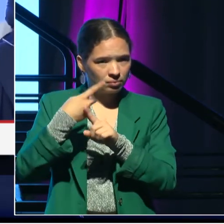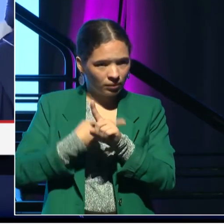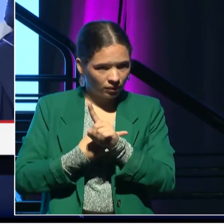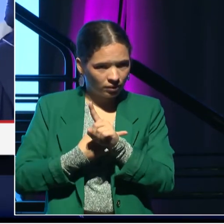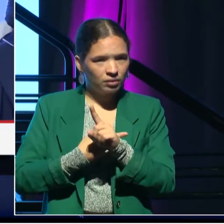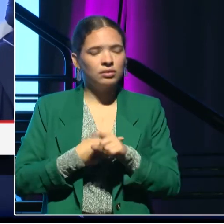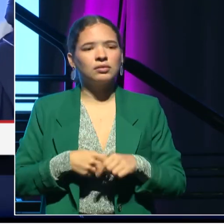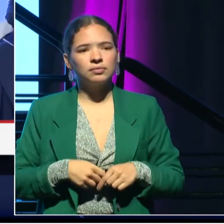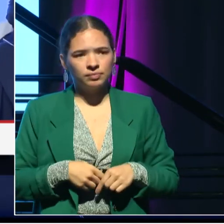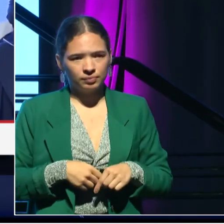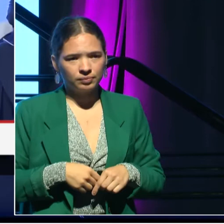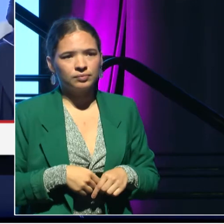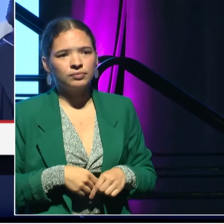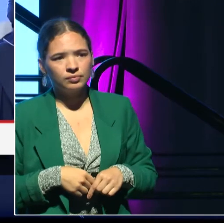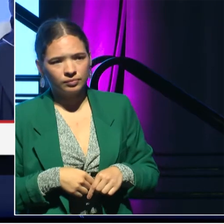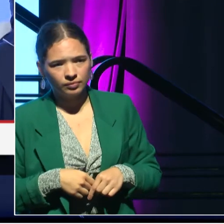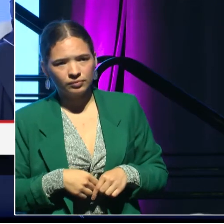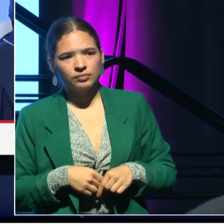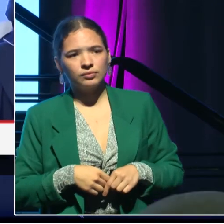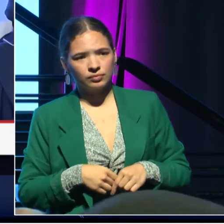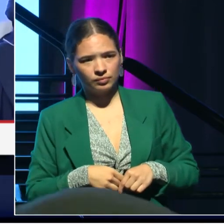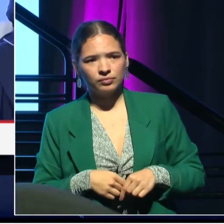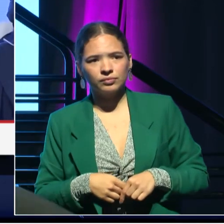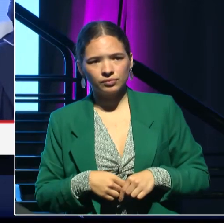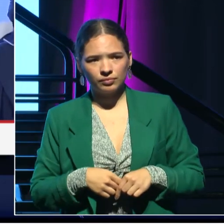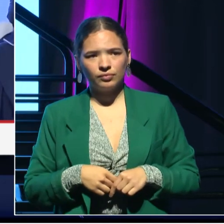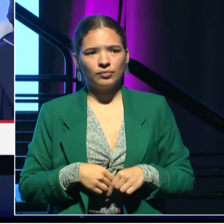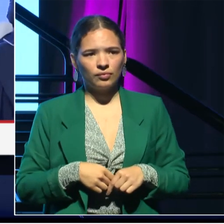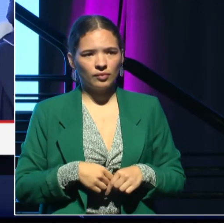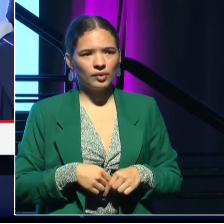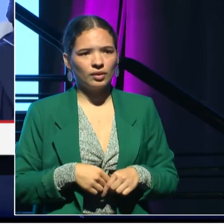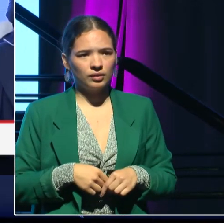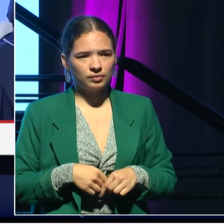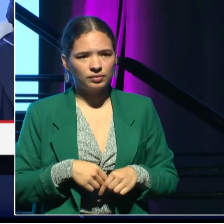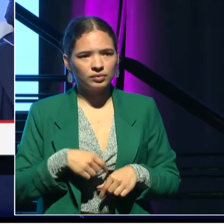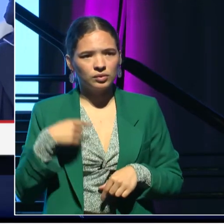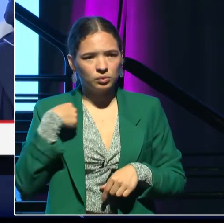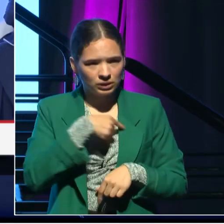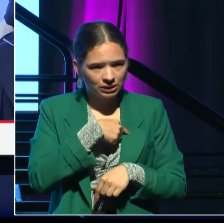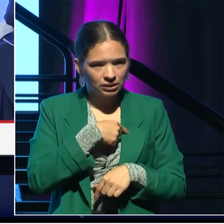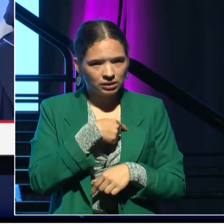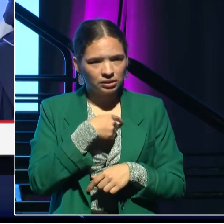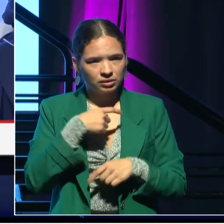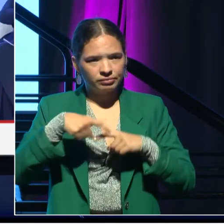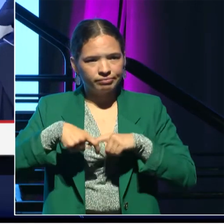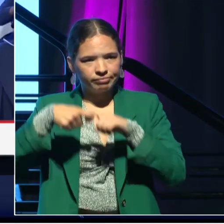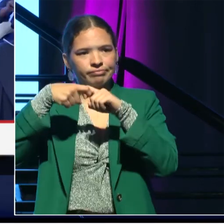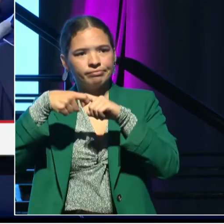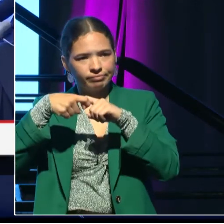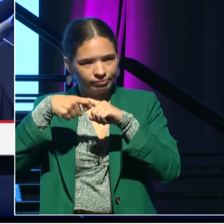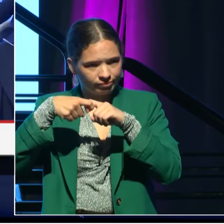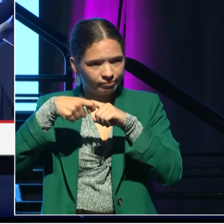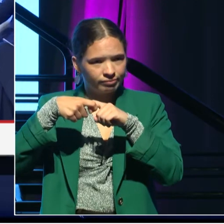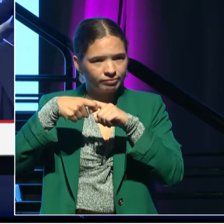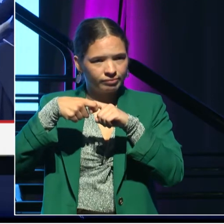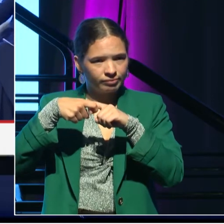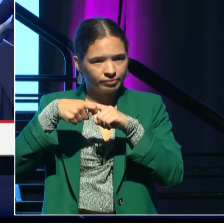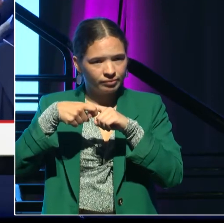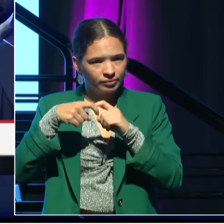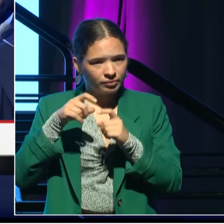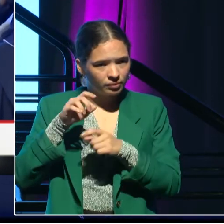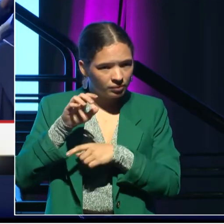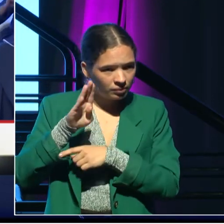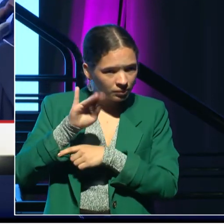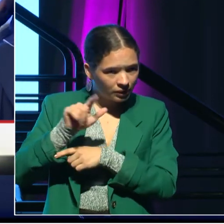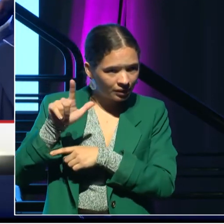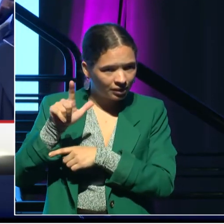in the Senate, stalled Medicaid, stalled in the Senate, the Build Back Better, the child tax credit is no longer